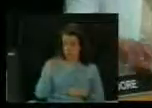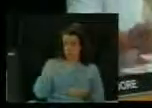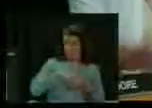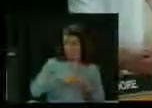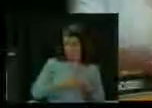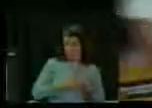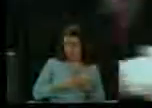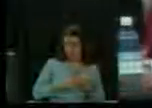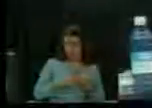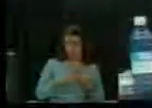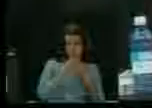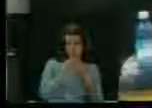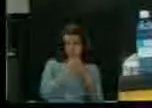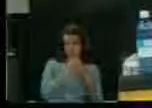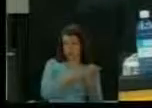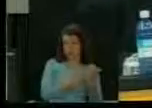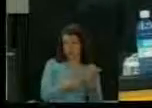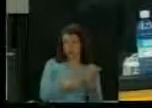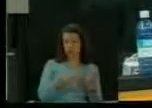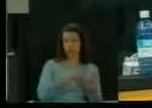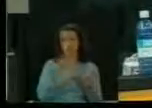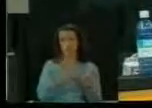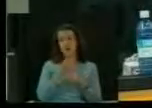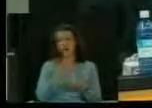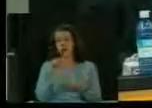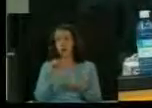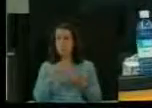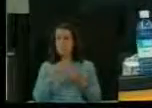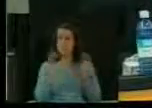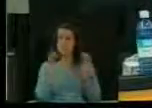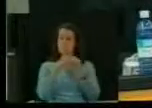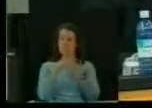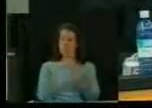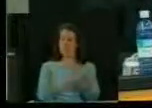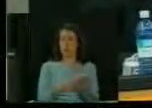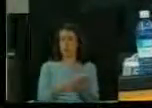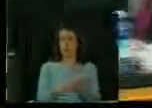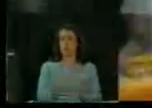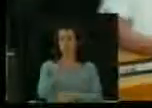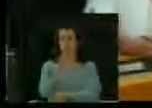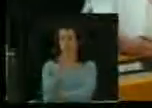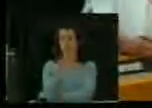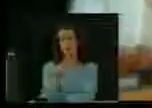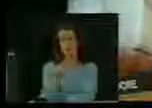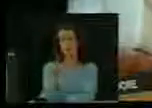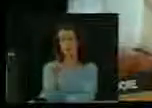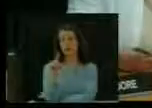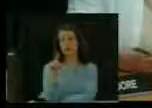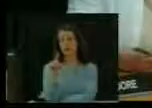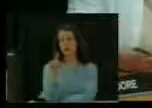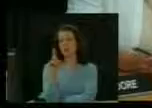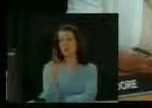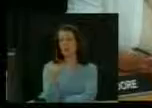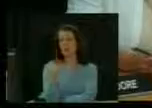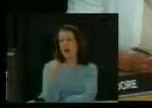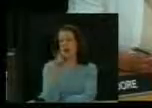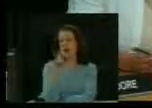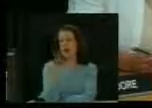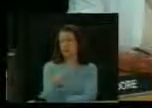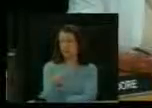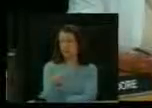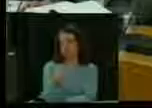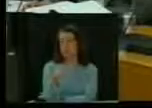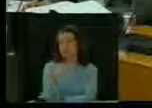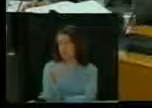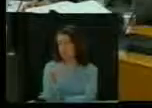Now, Mr. Law Director, a vote yes means you don't want any more discussion. Vote no means you want to discuss it more. Commissioner